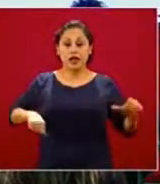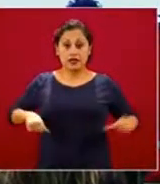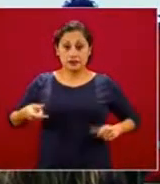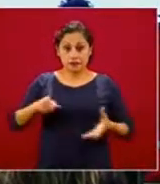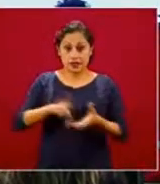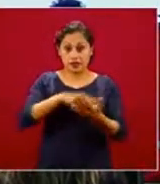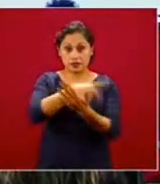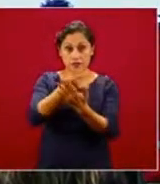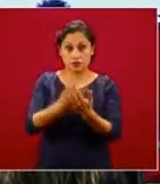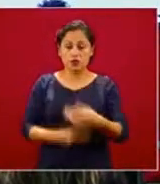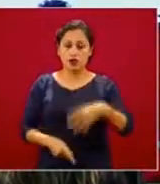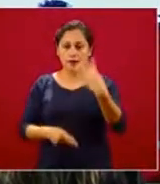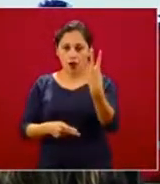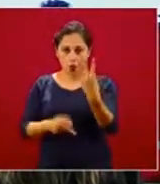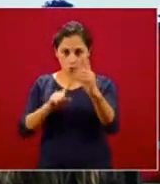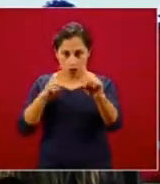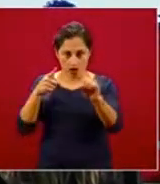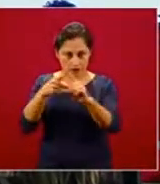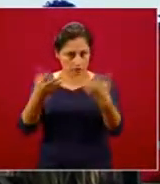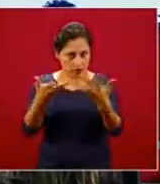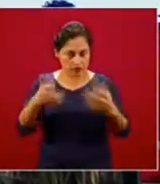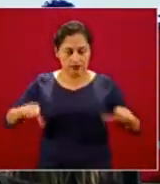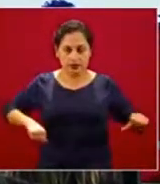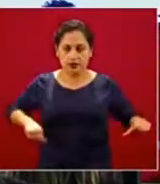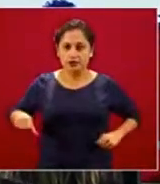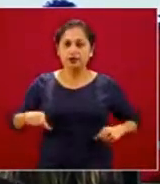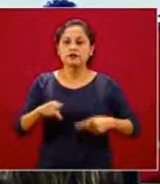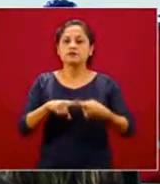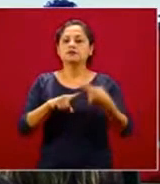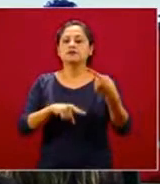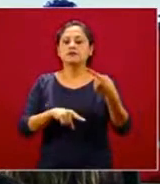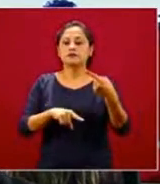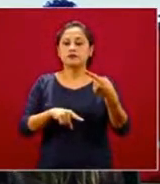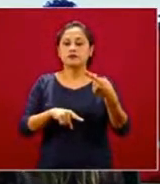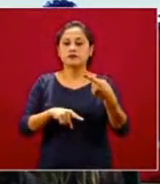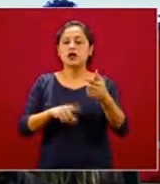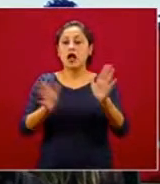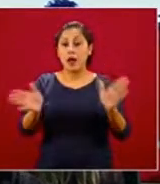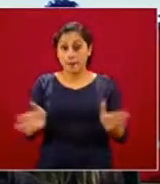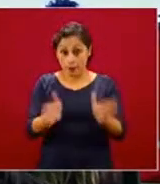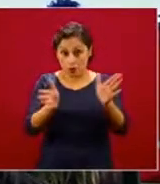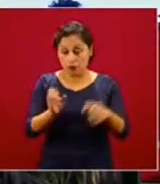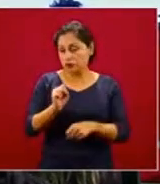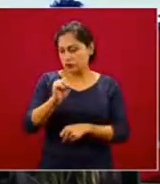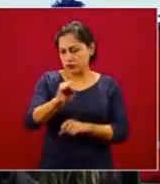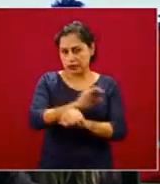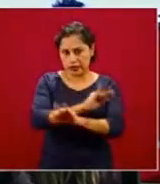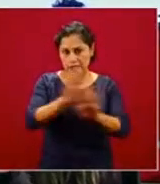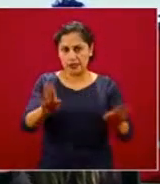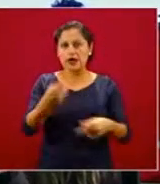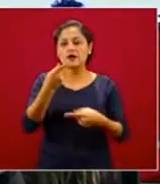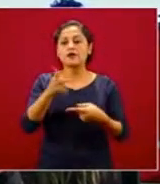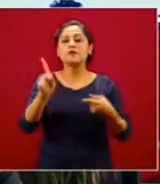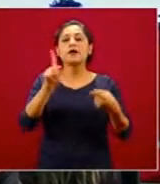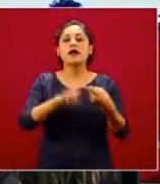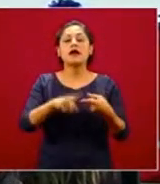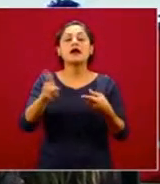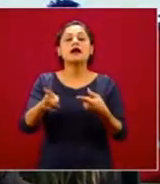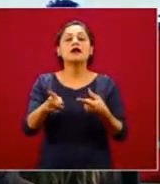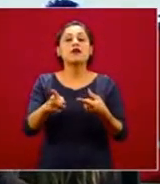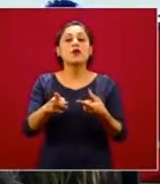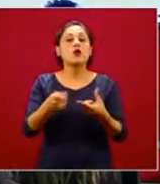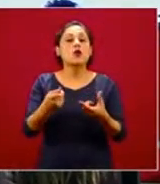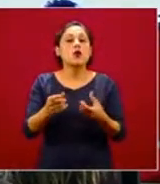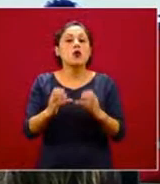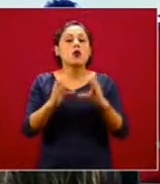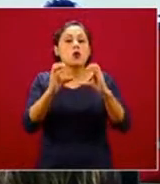hay 4 tipos de acciones. Uno que es and also supporting the state programs on which are the actions that we need to